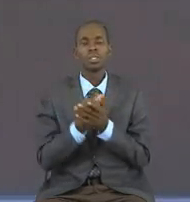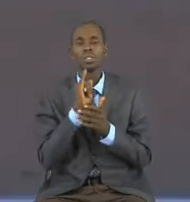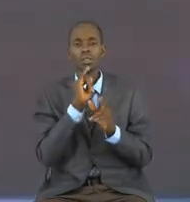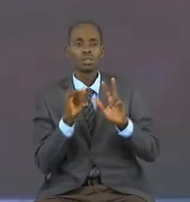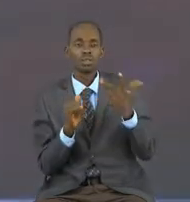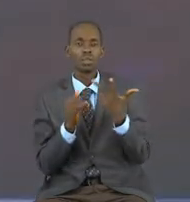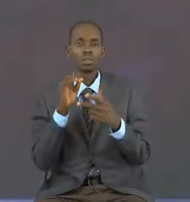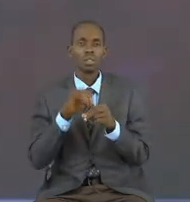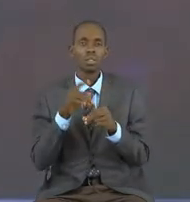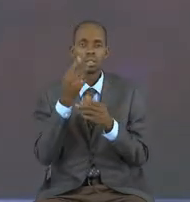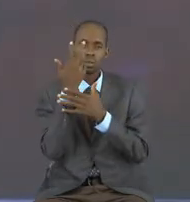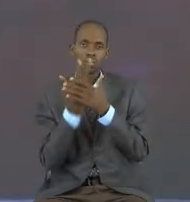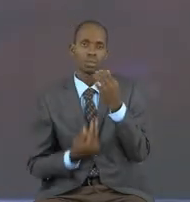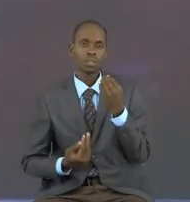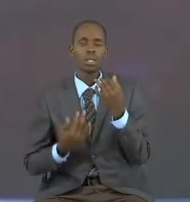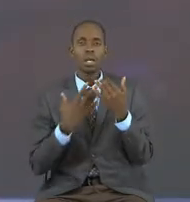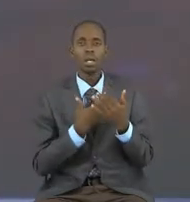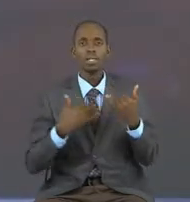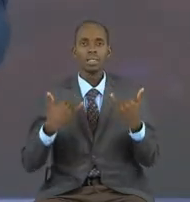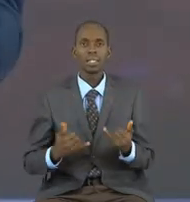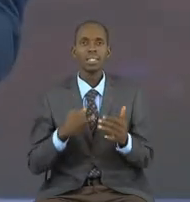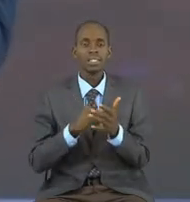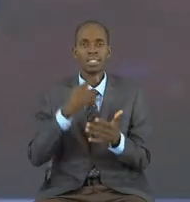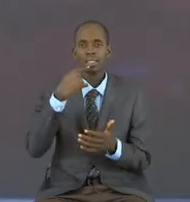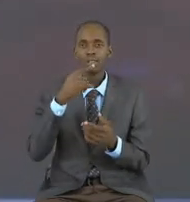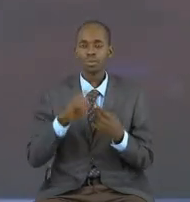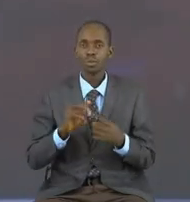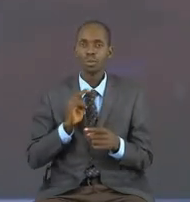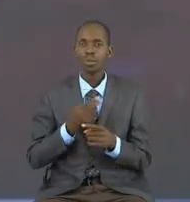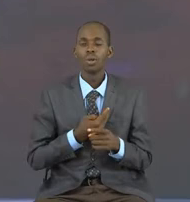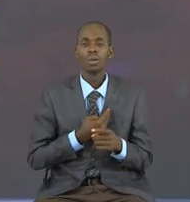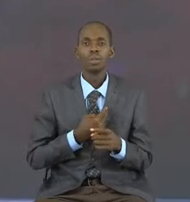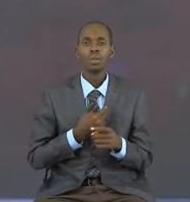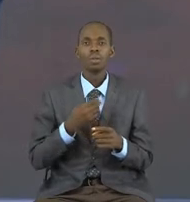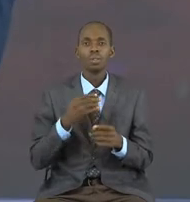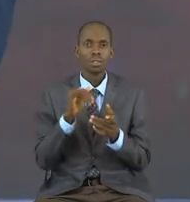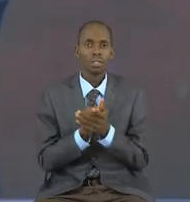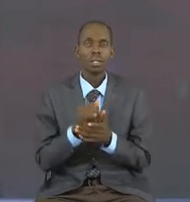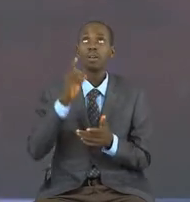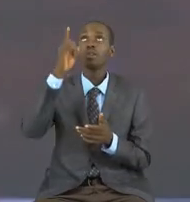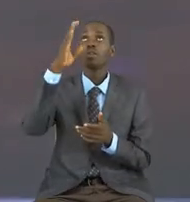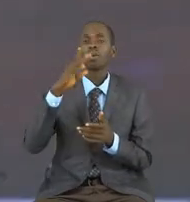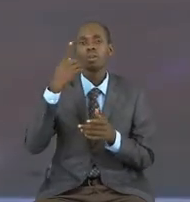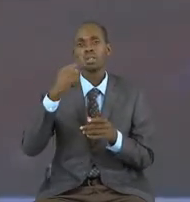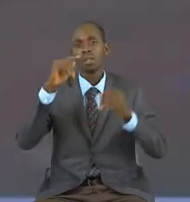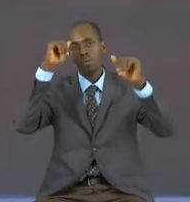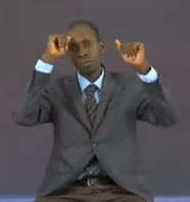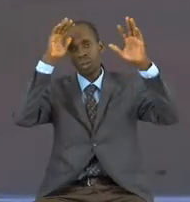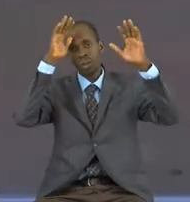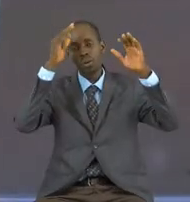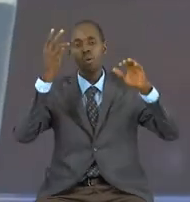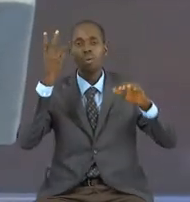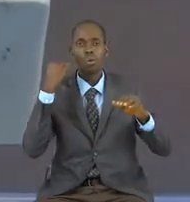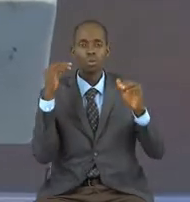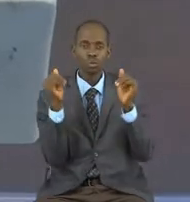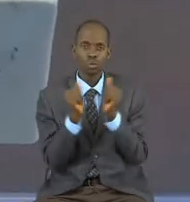And then he ends up by saying, for God the Father was with him. Look